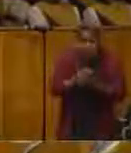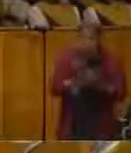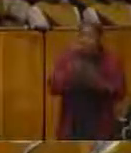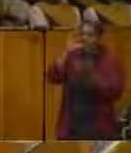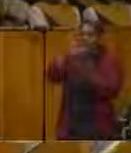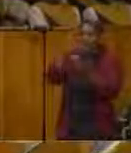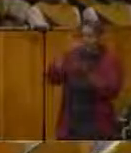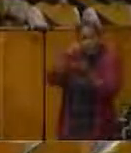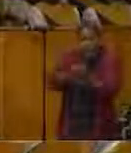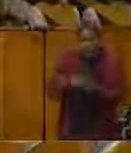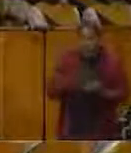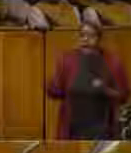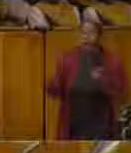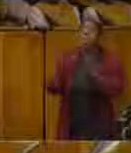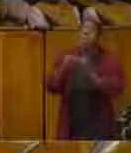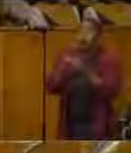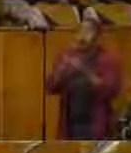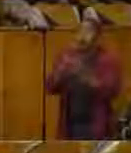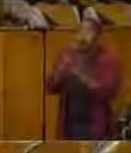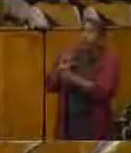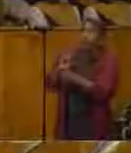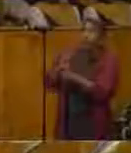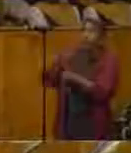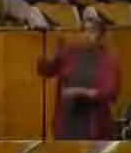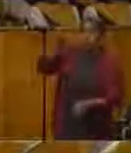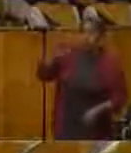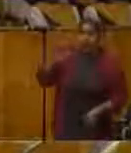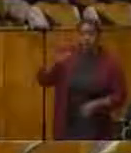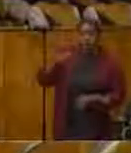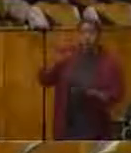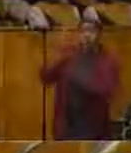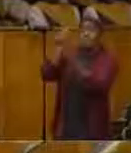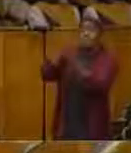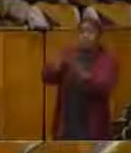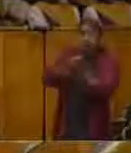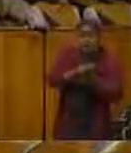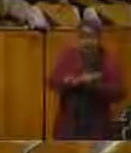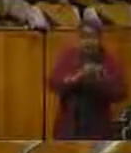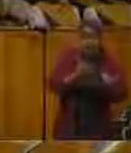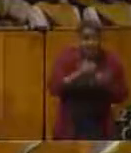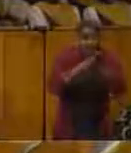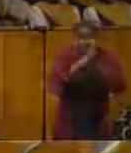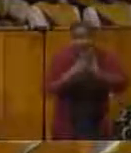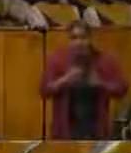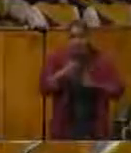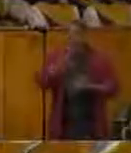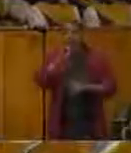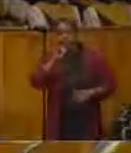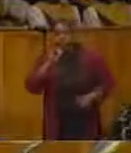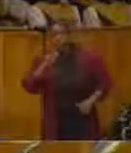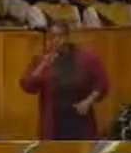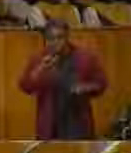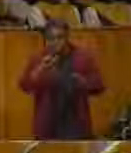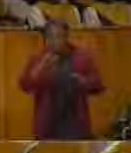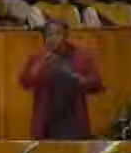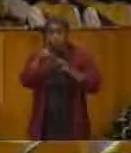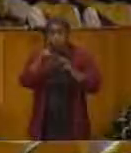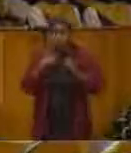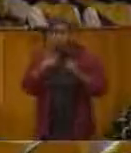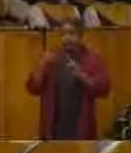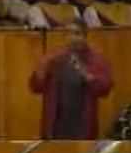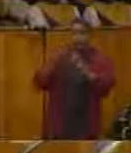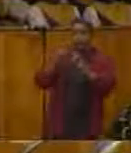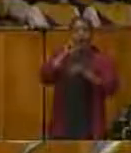in money more than you obey God, you've made money an idol. And whenever you have an idol in your